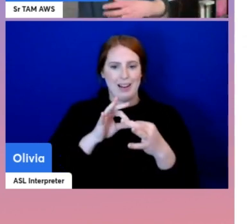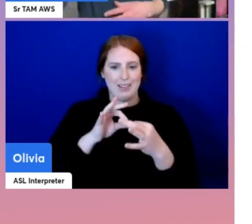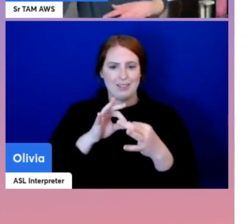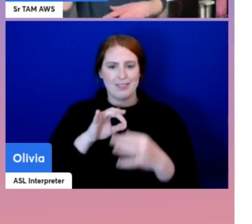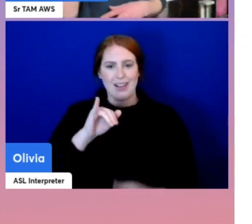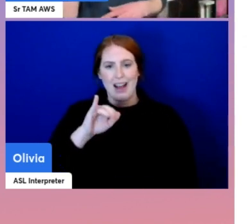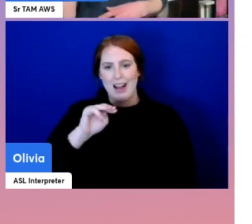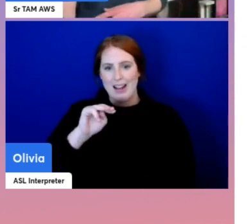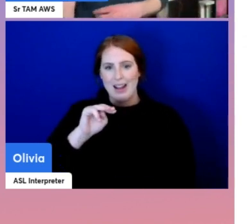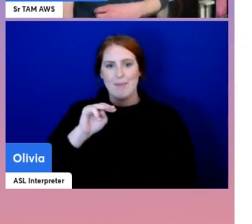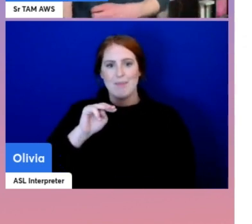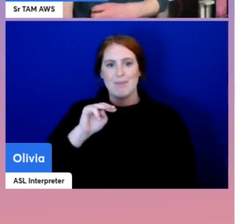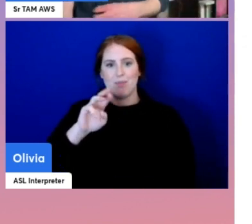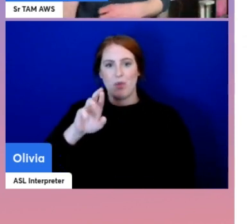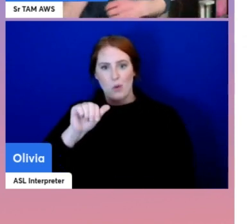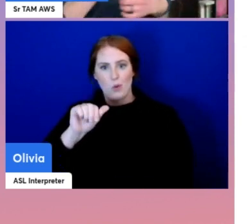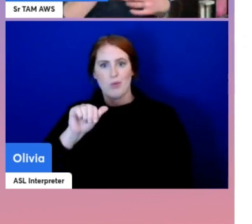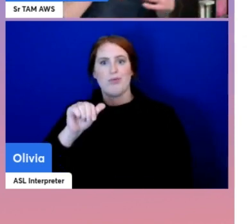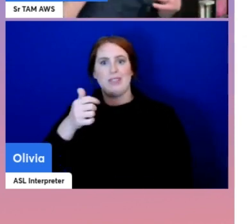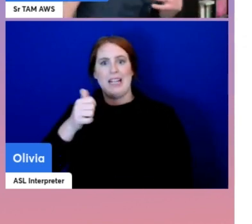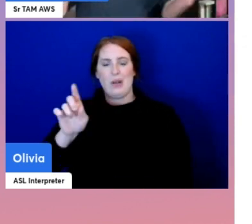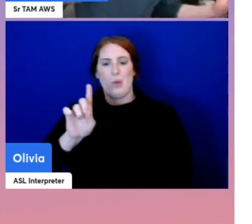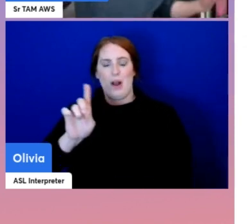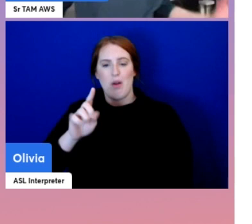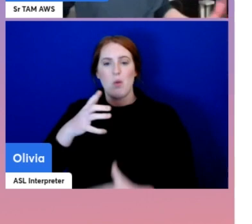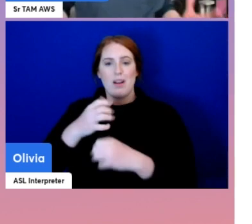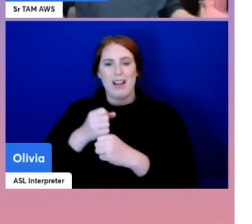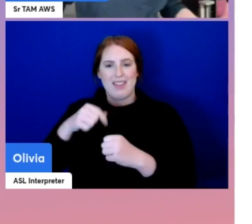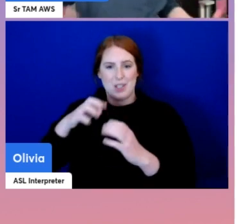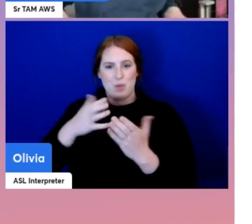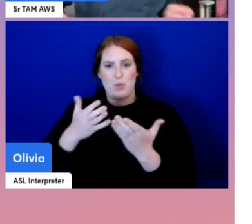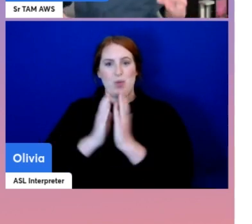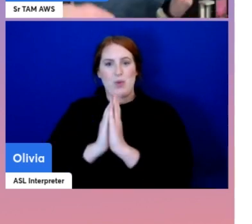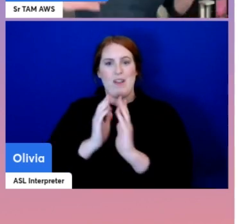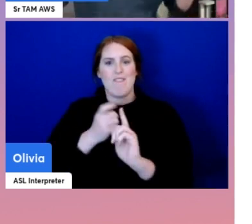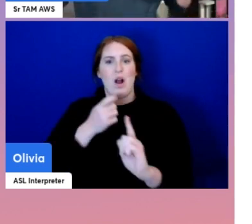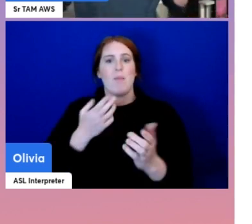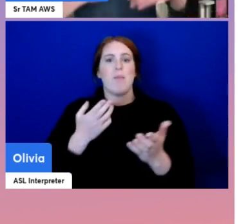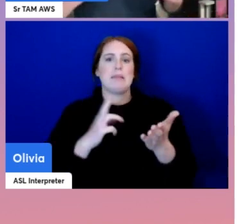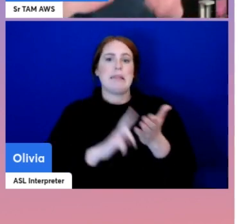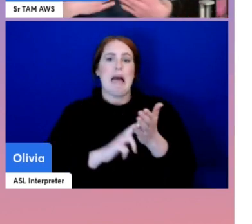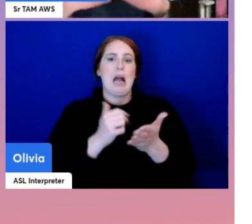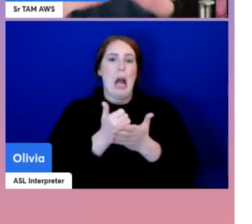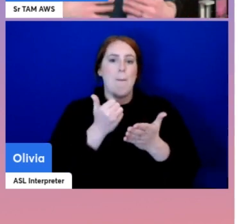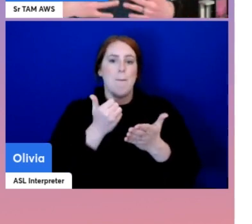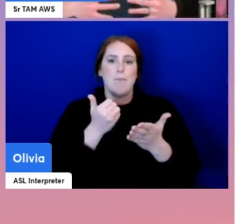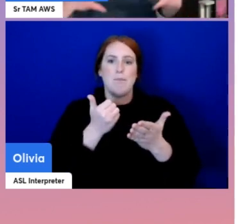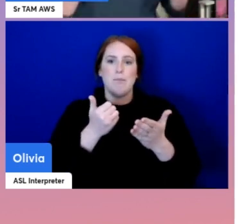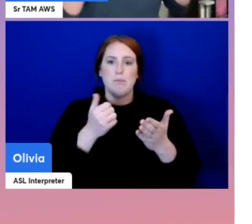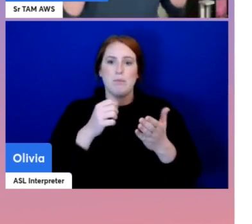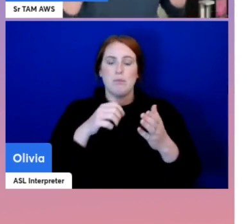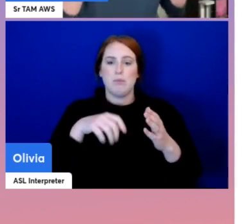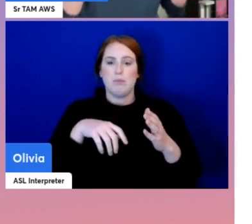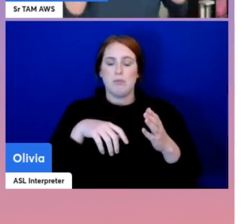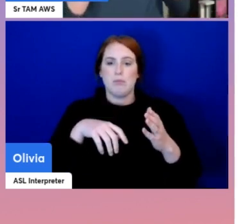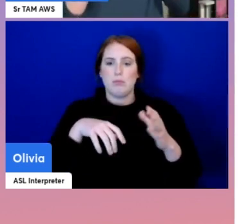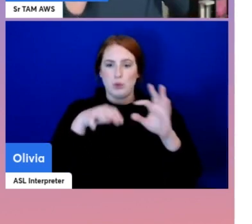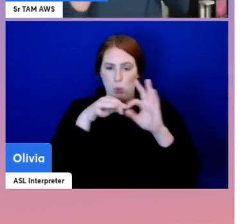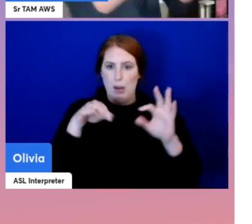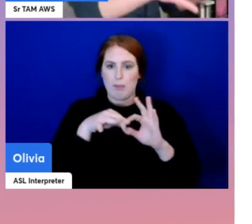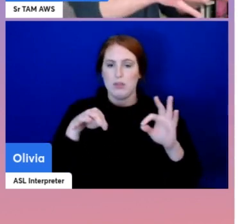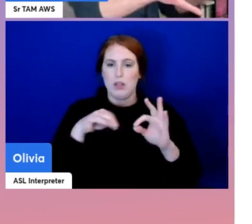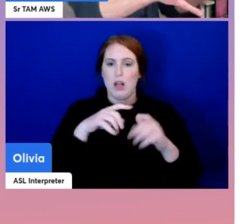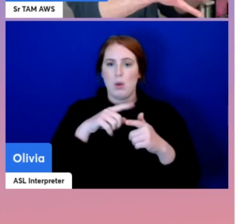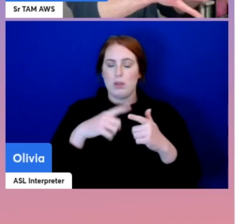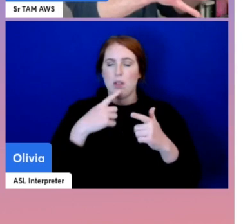is going to get this request from this signing helper script. And it's going to say, okay, I have